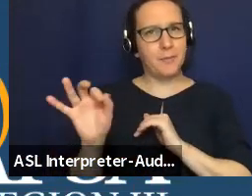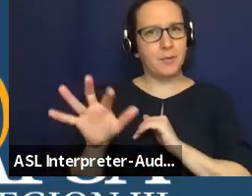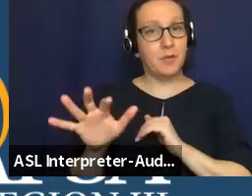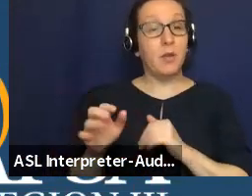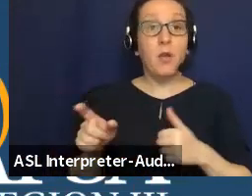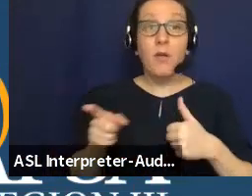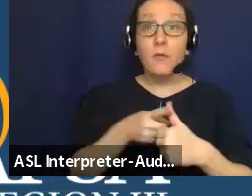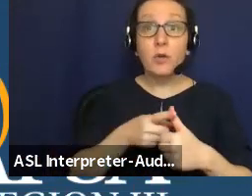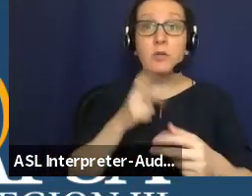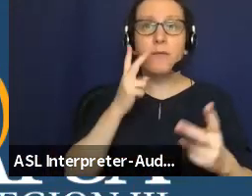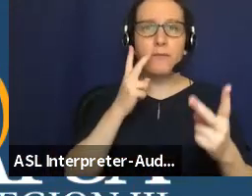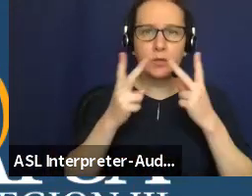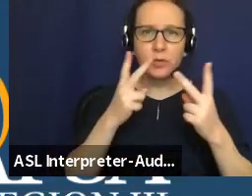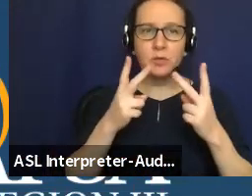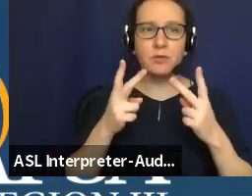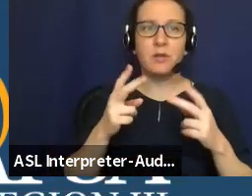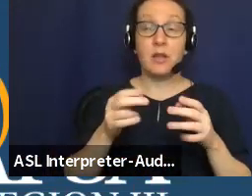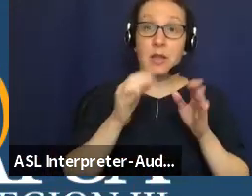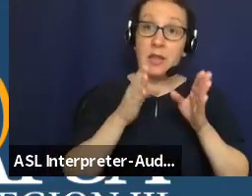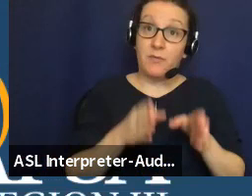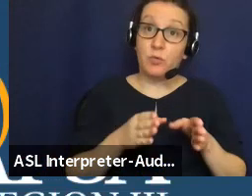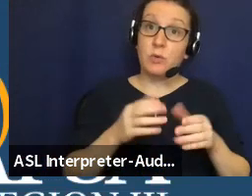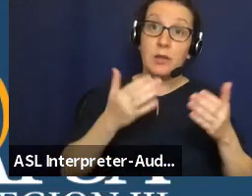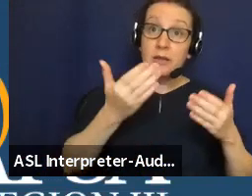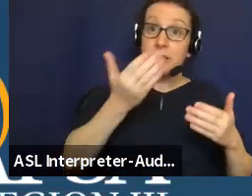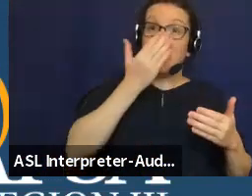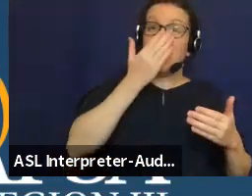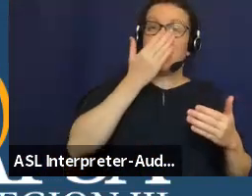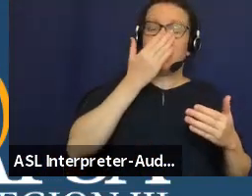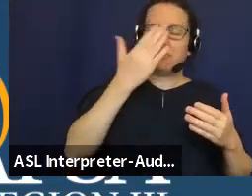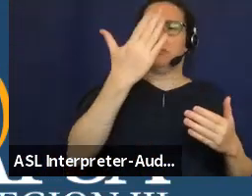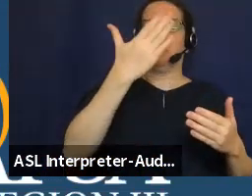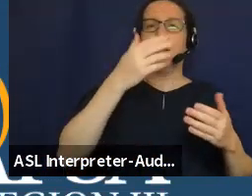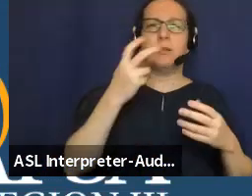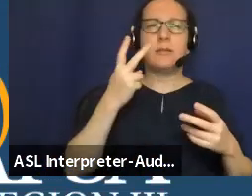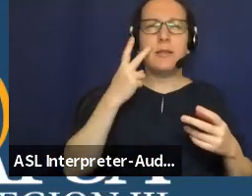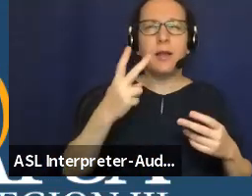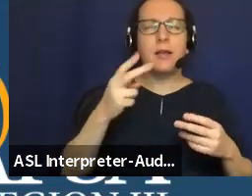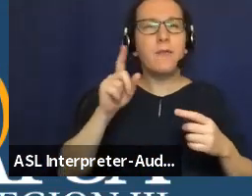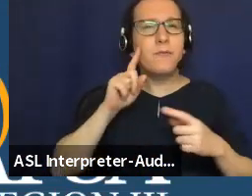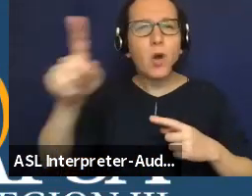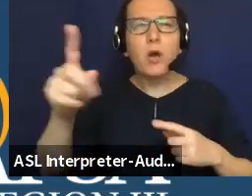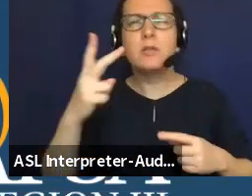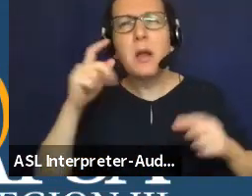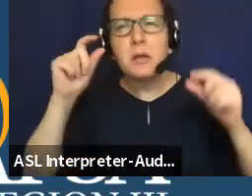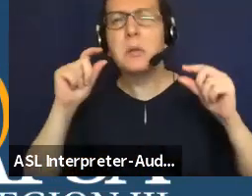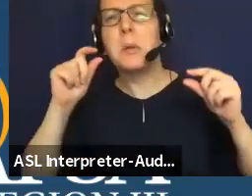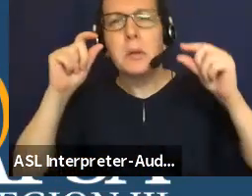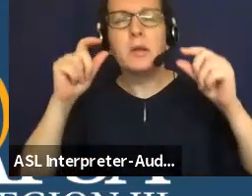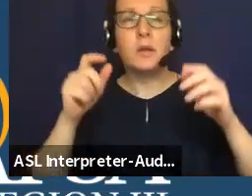of this is individuals who are nearsighted, farsighted, low vision, or blind. Access tips that are helpful for this